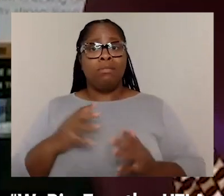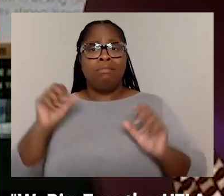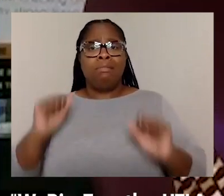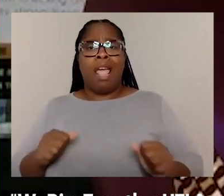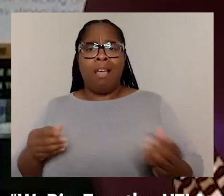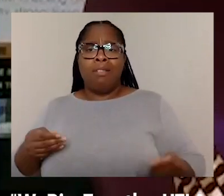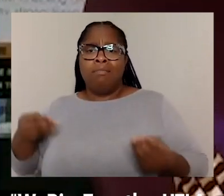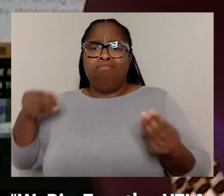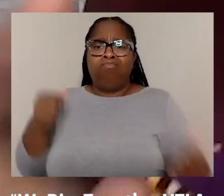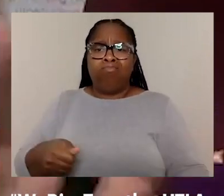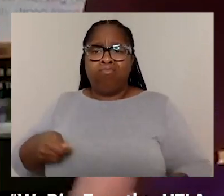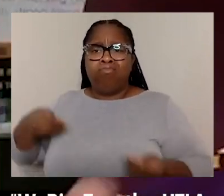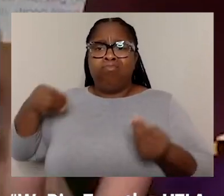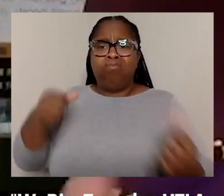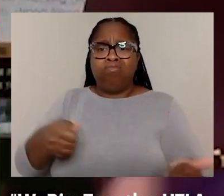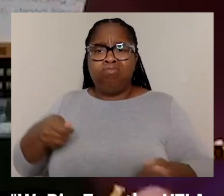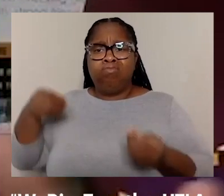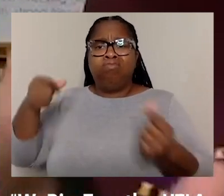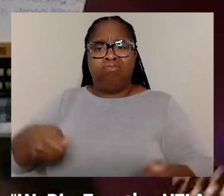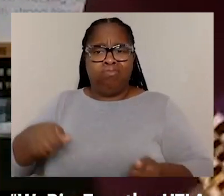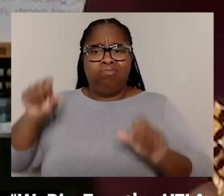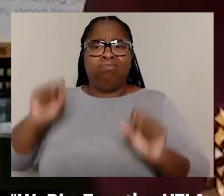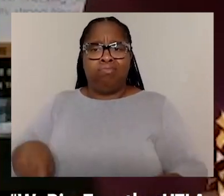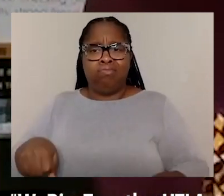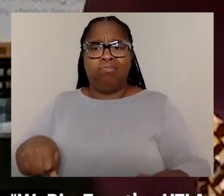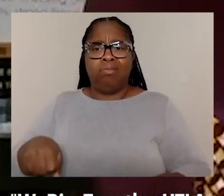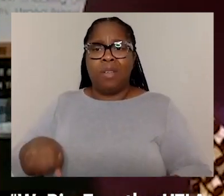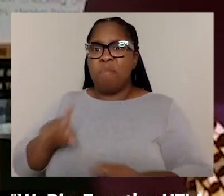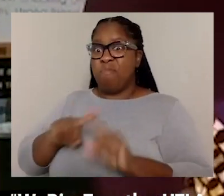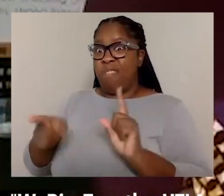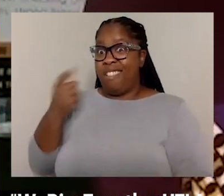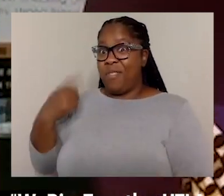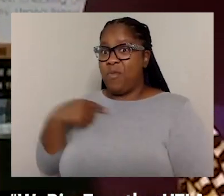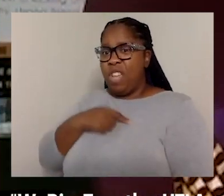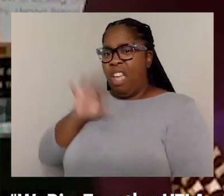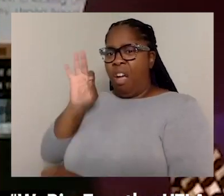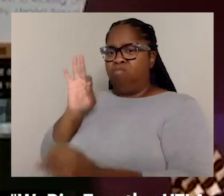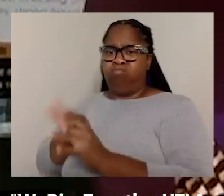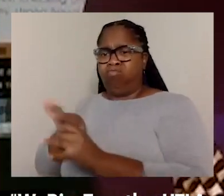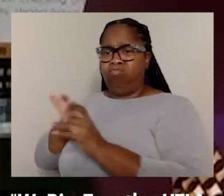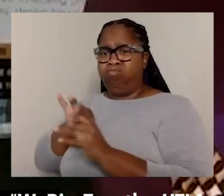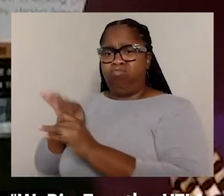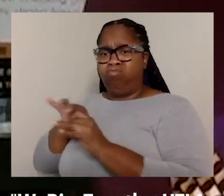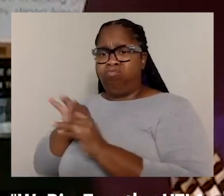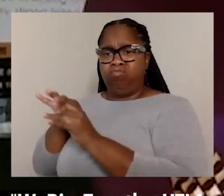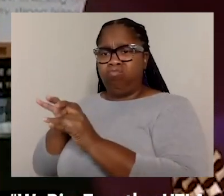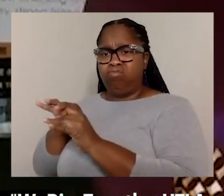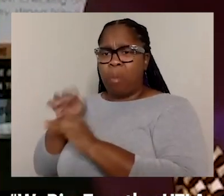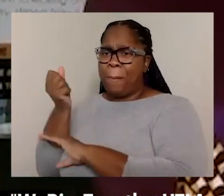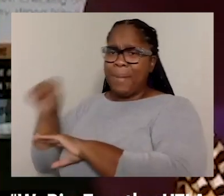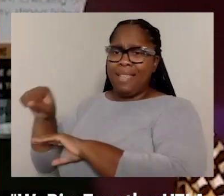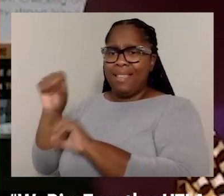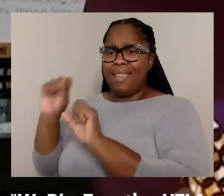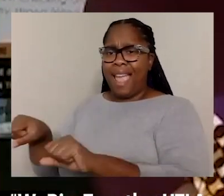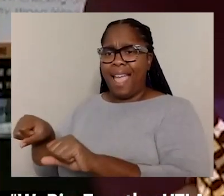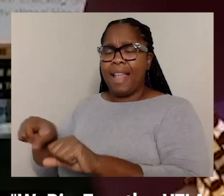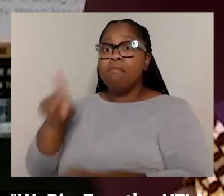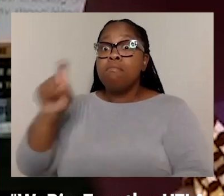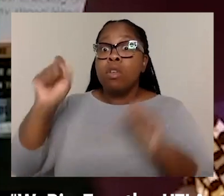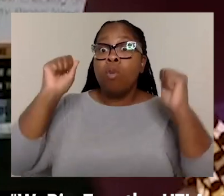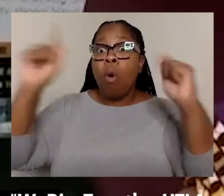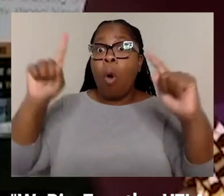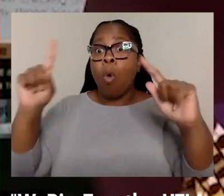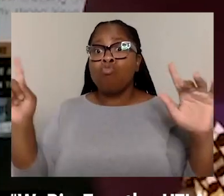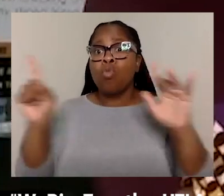outvote us. We gotta show up. We are all exhausted, but we have